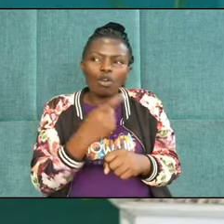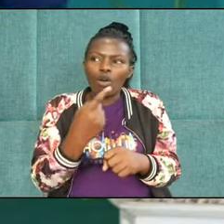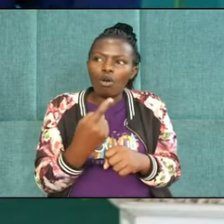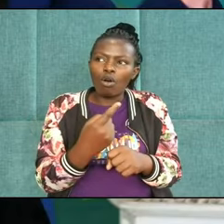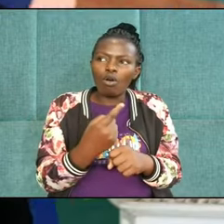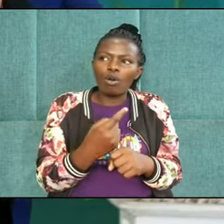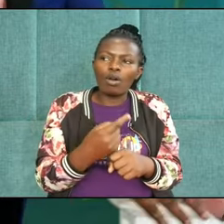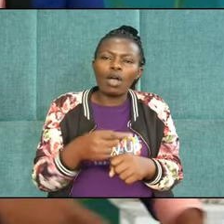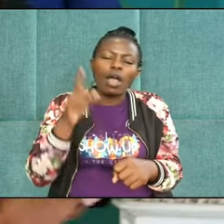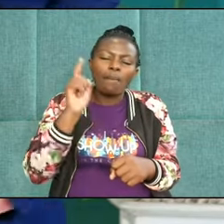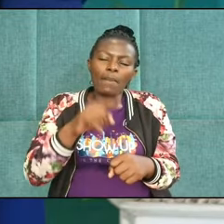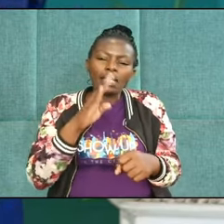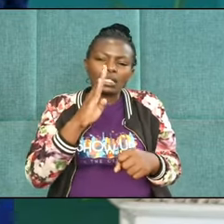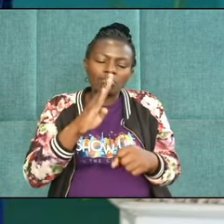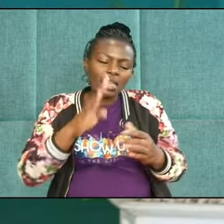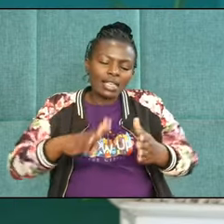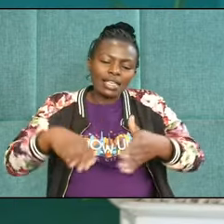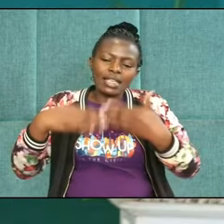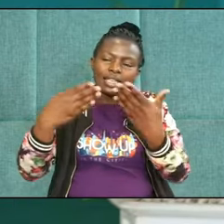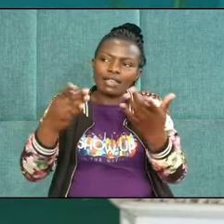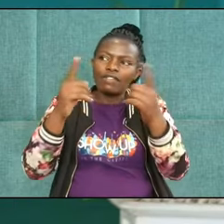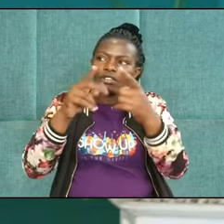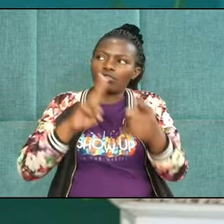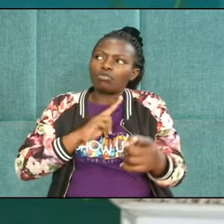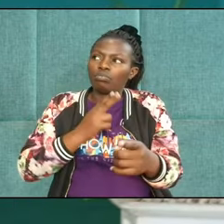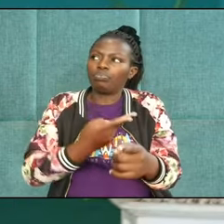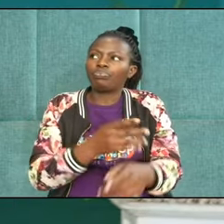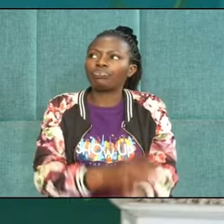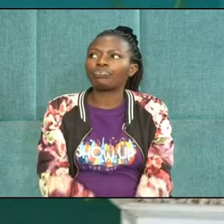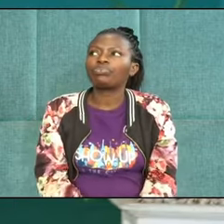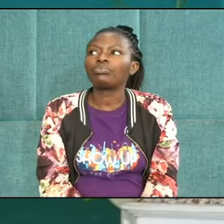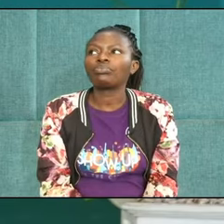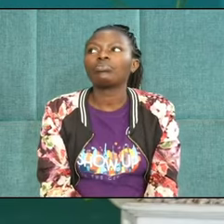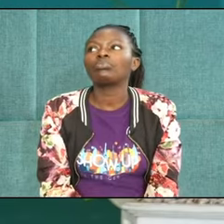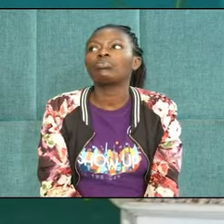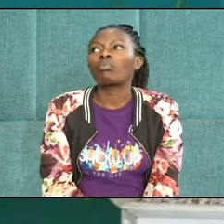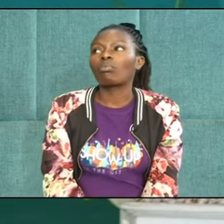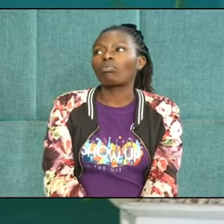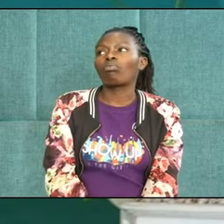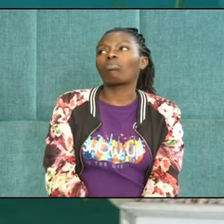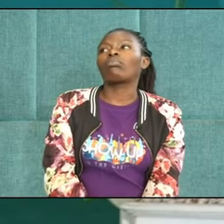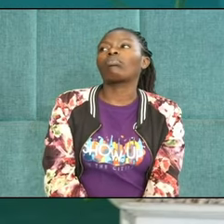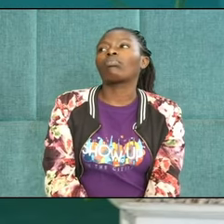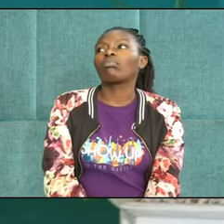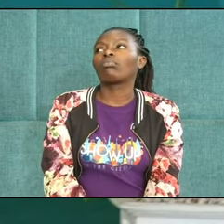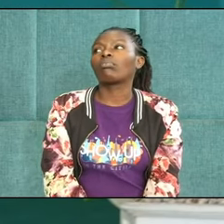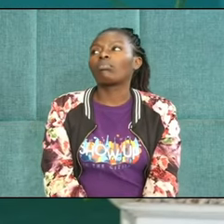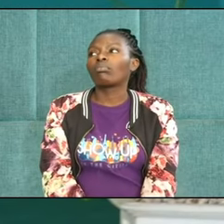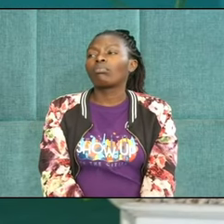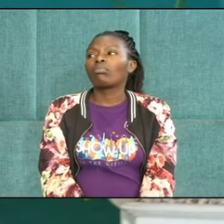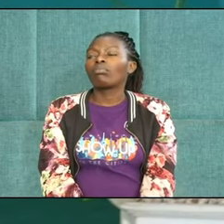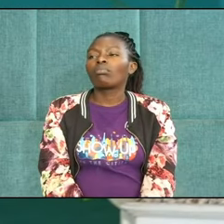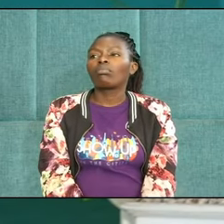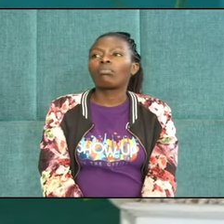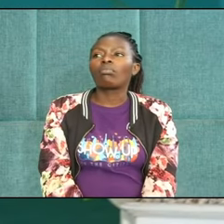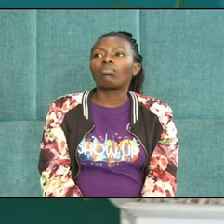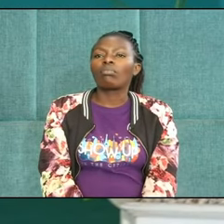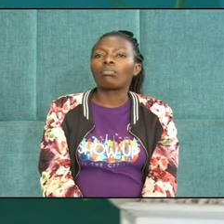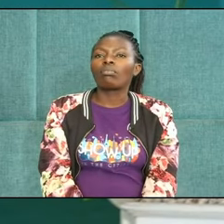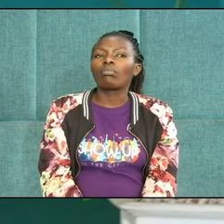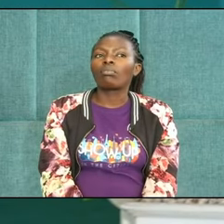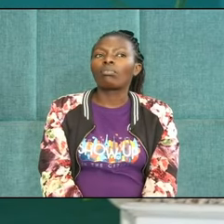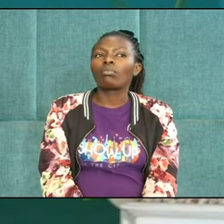be given to you. Now, check up the voice. Is it in the active or passive?